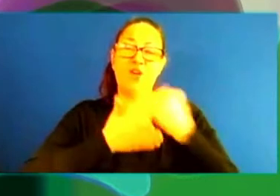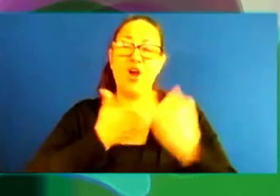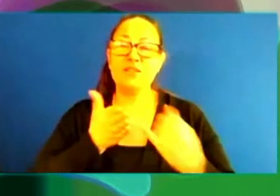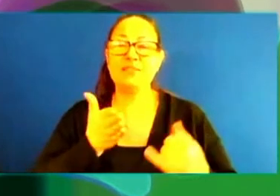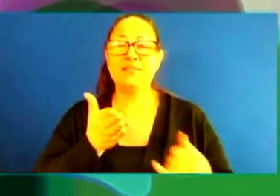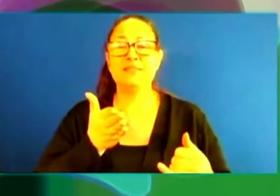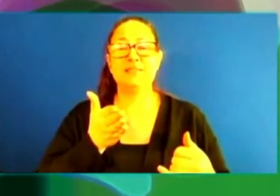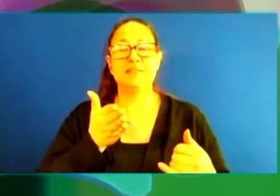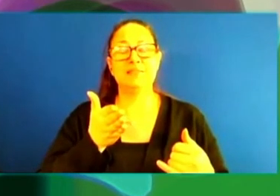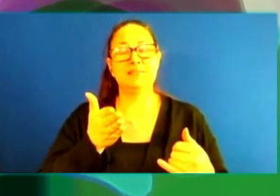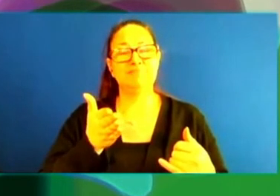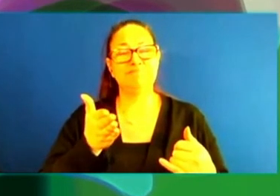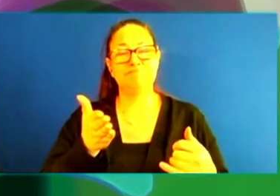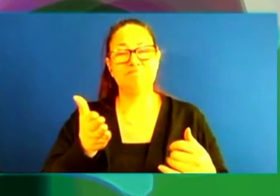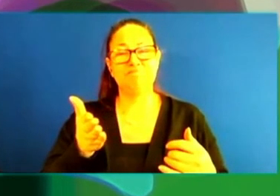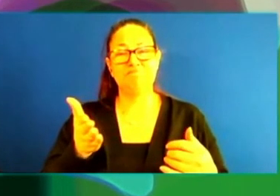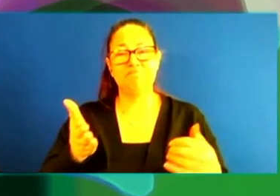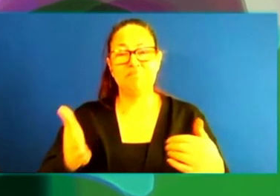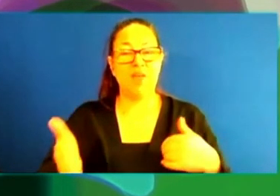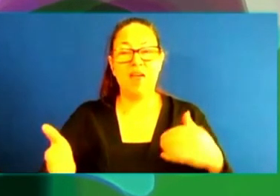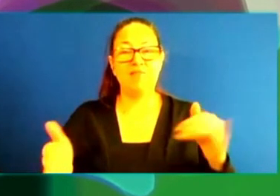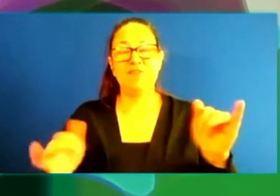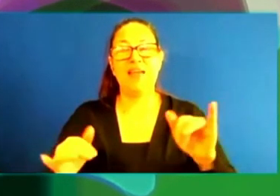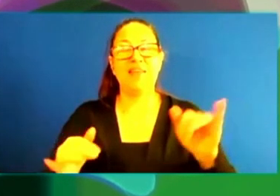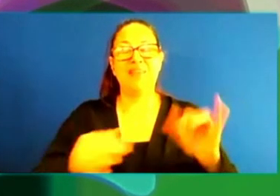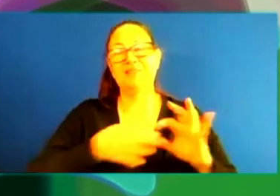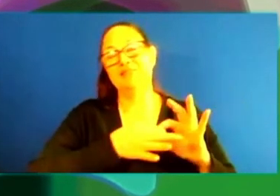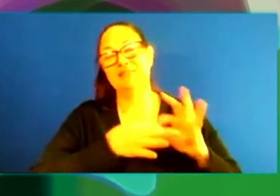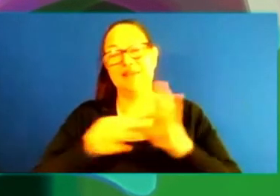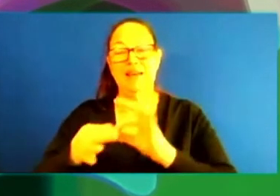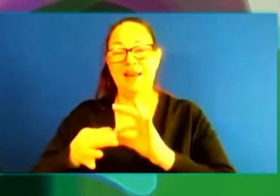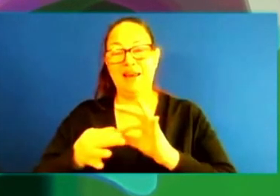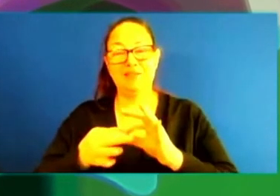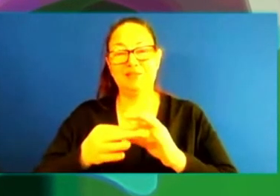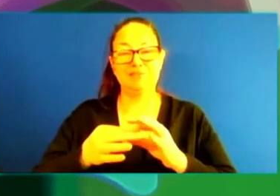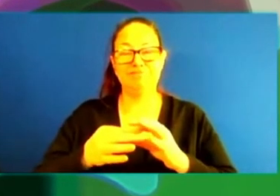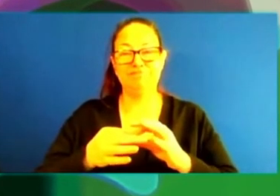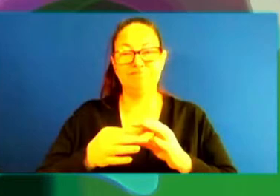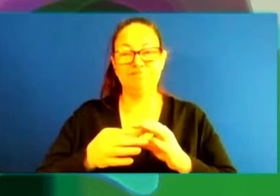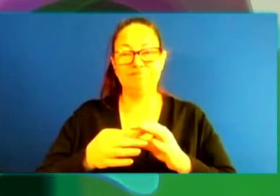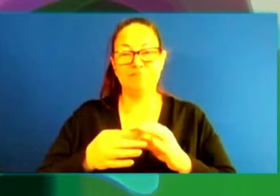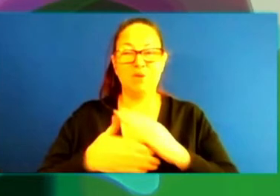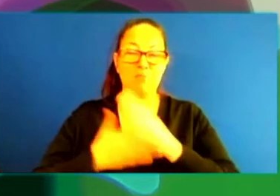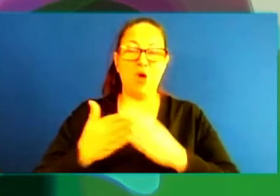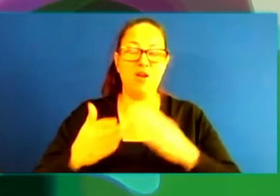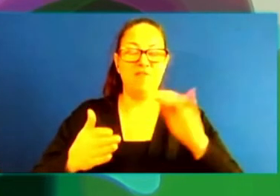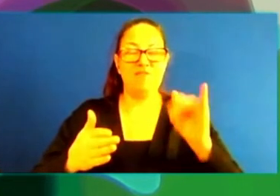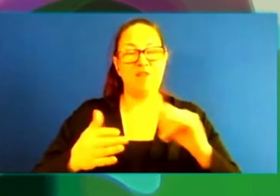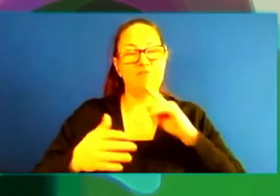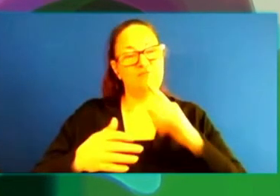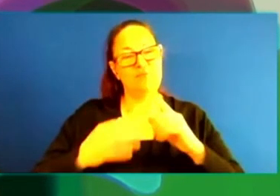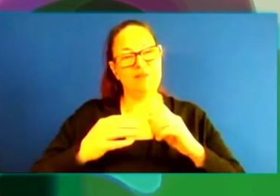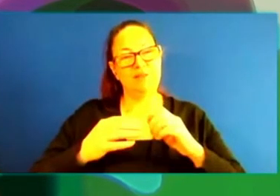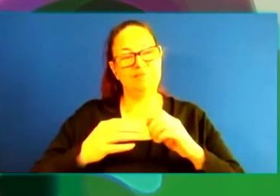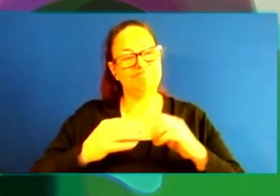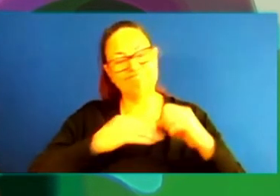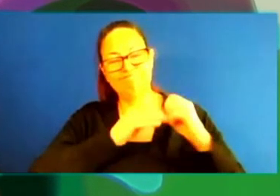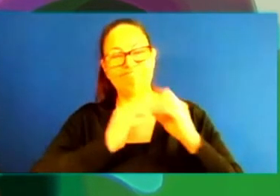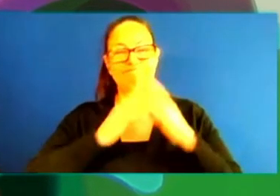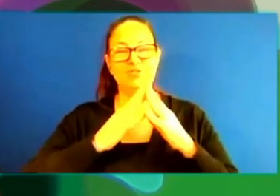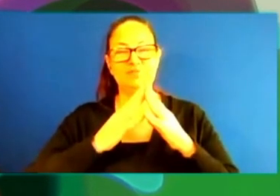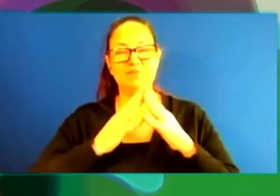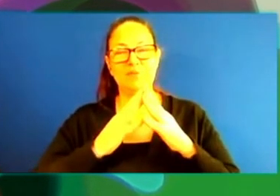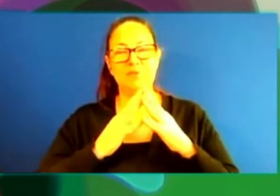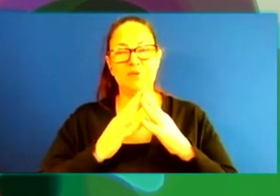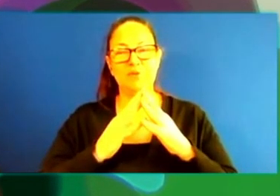had a sister cousin movement that's actually like part of the revolution. So, you know, other people, of course, that inspired me,